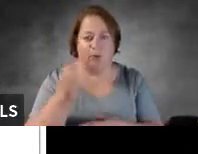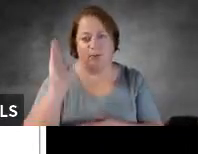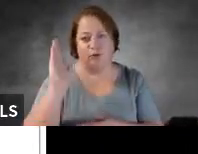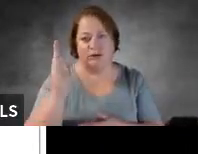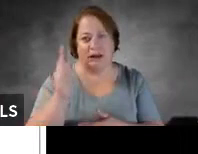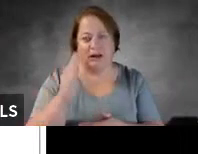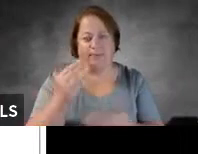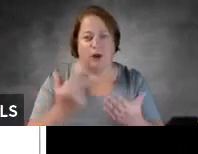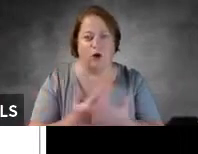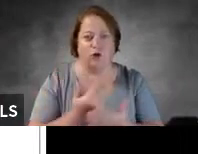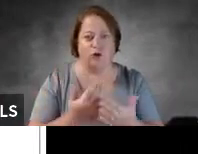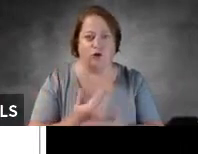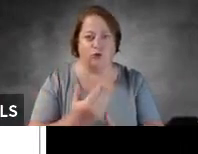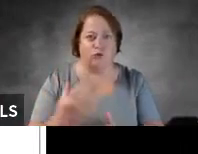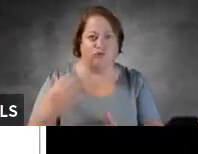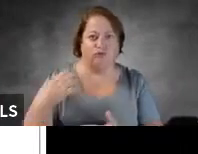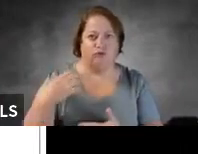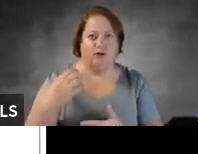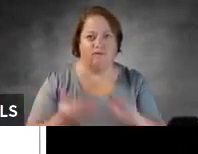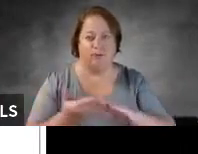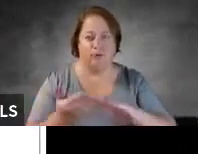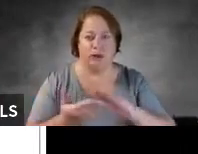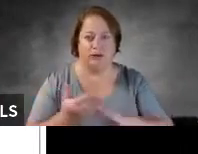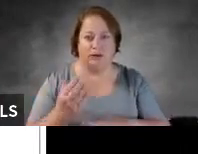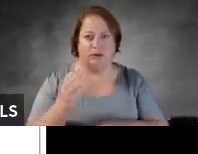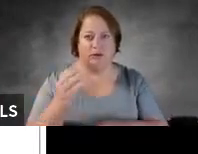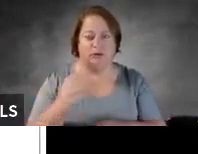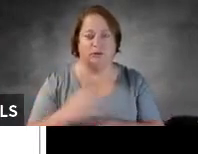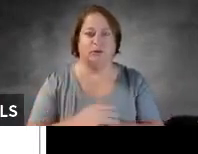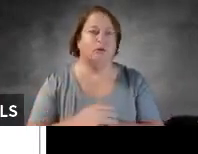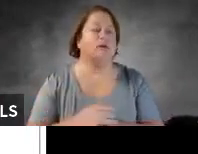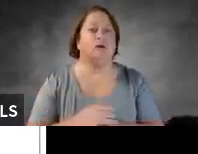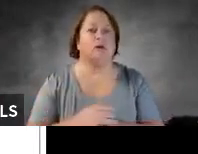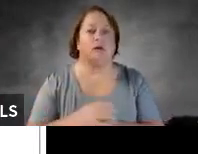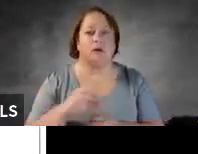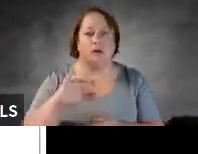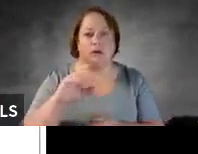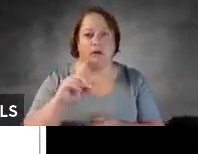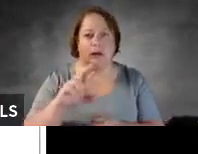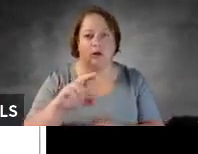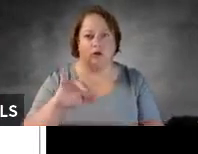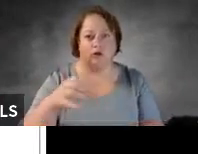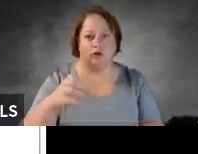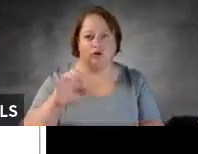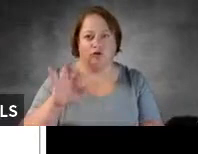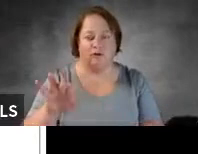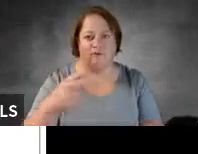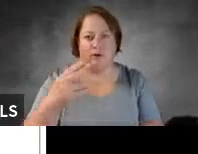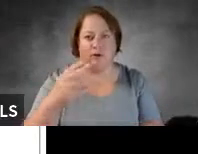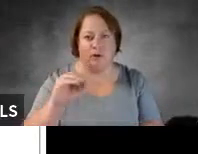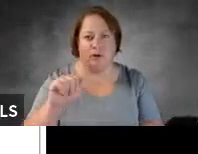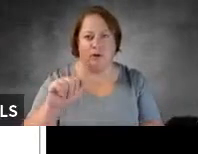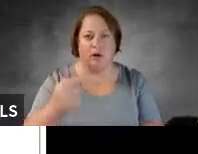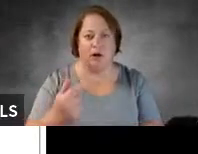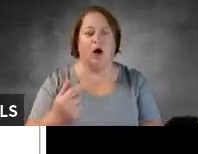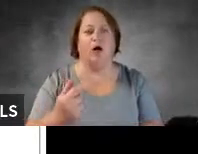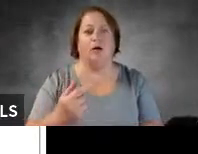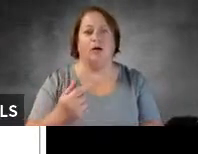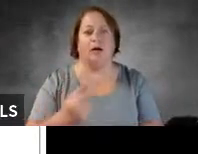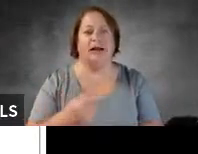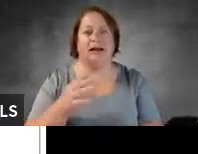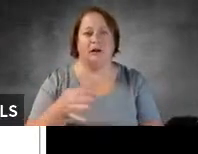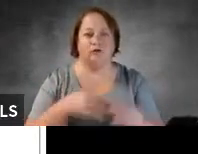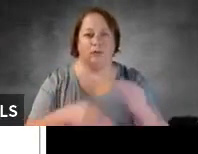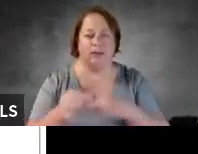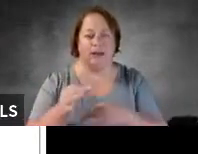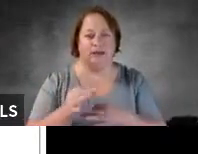by our new Chief Operations Officer, Dr. Jeff Hogg. He comes to us from Merrimack Valley, and he is